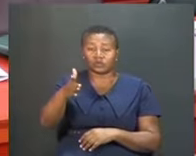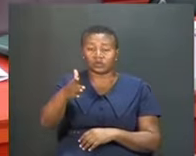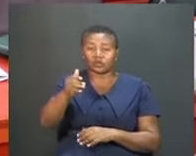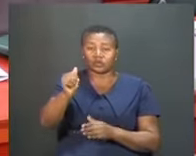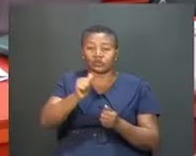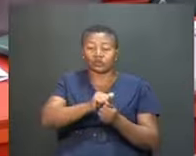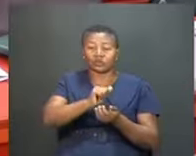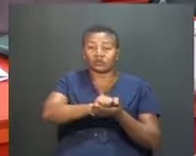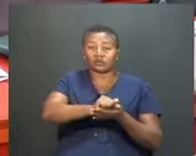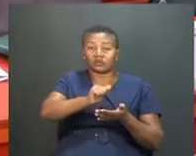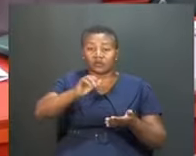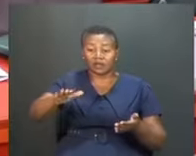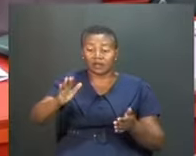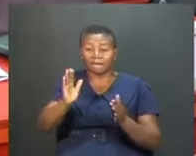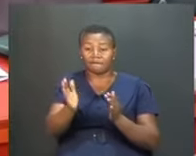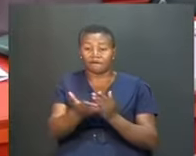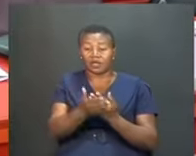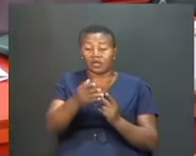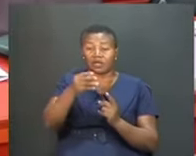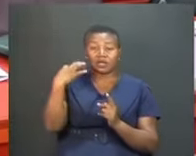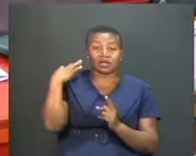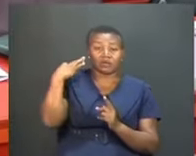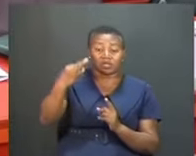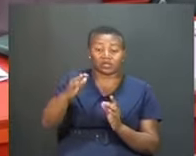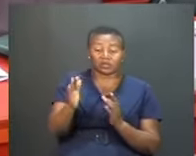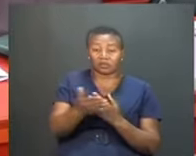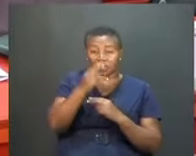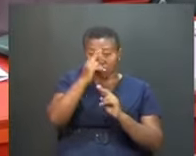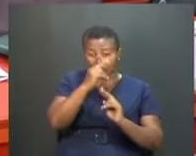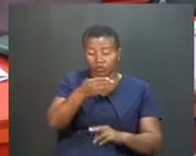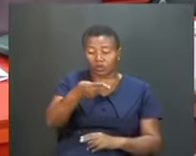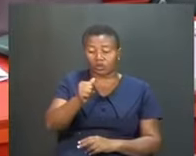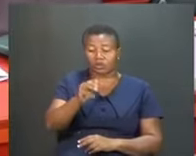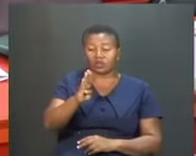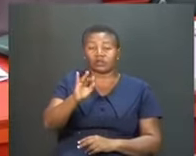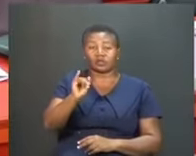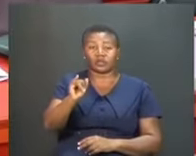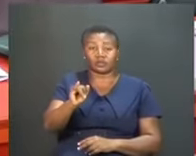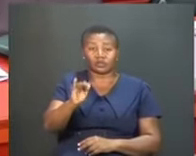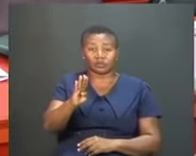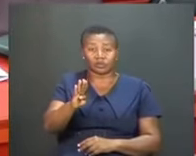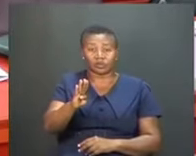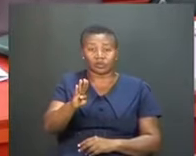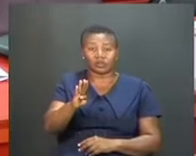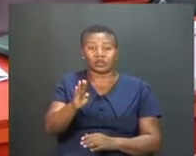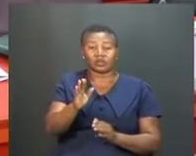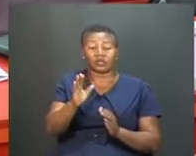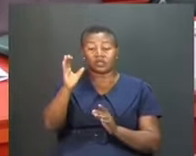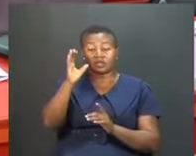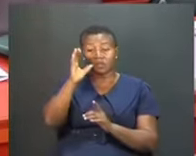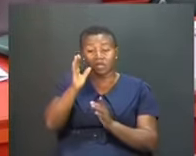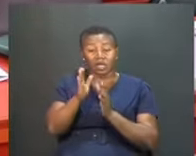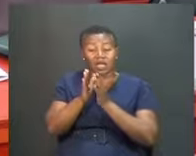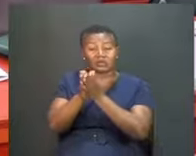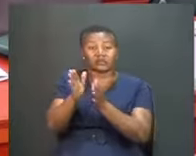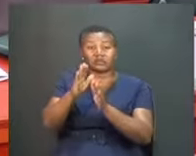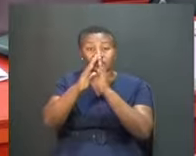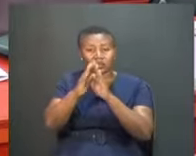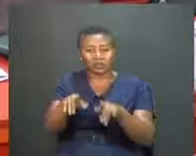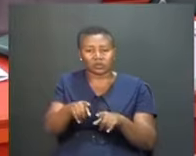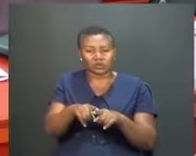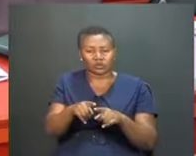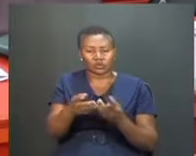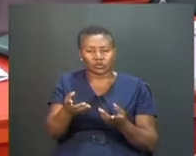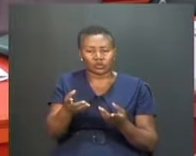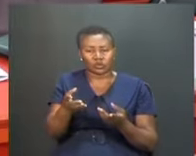made by Honorable Habib in accordance with Order 1952, seeking the indulgence of the House to determine the form in which